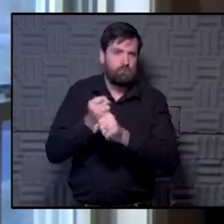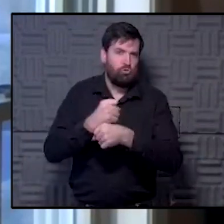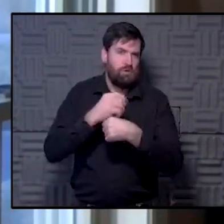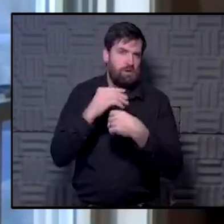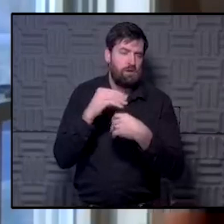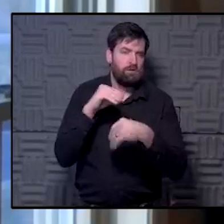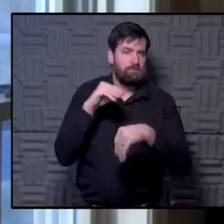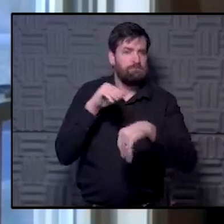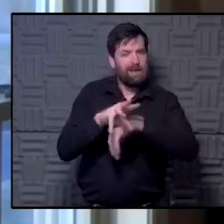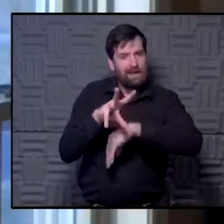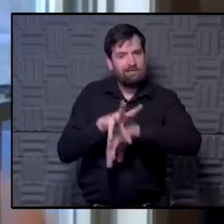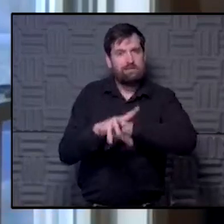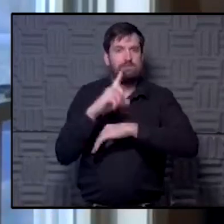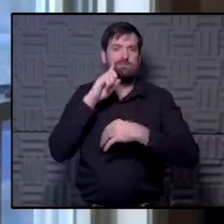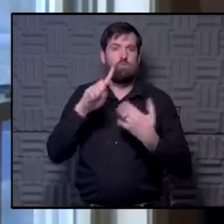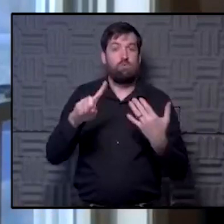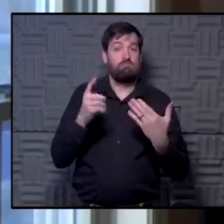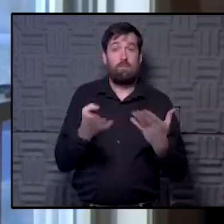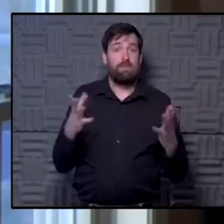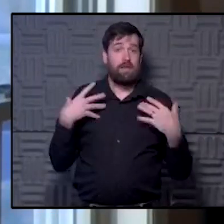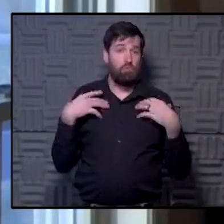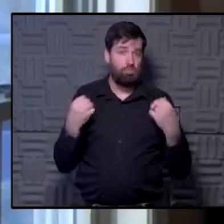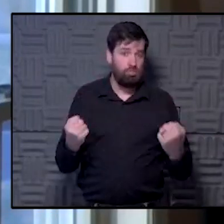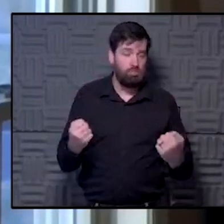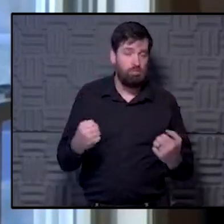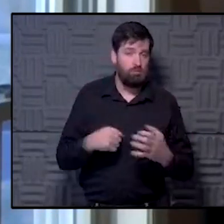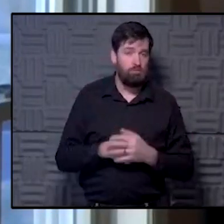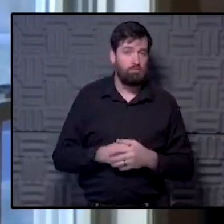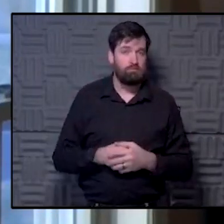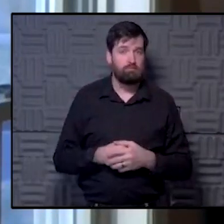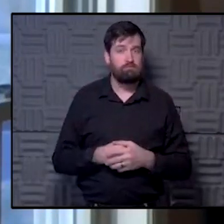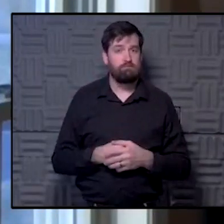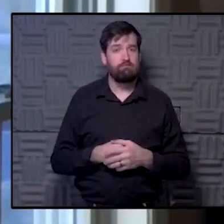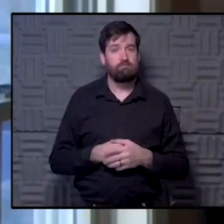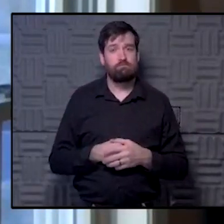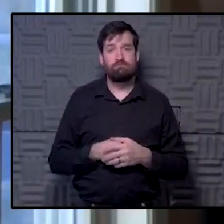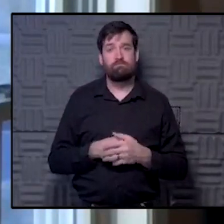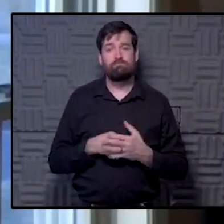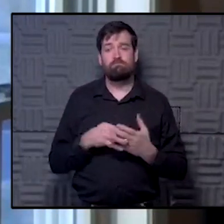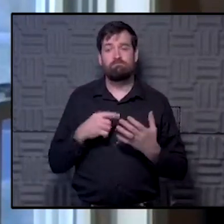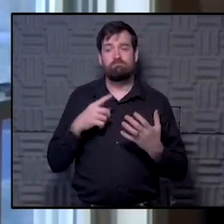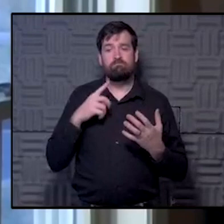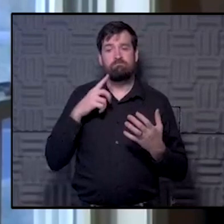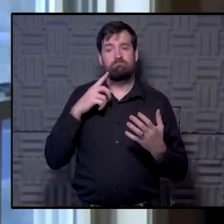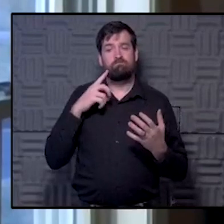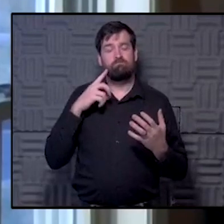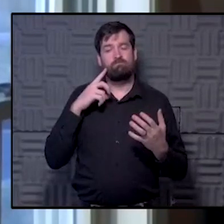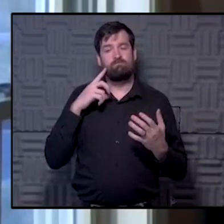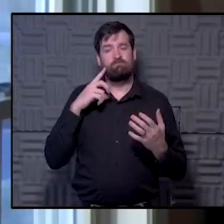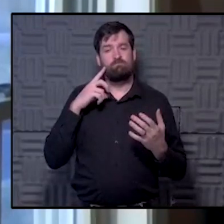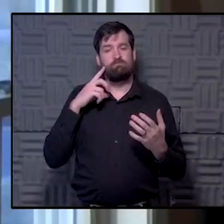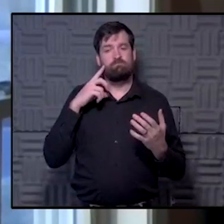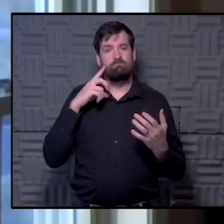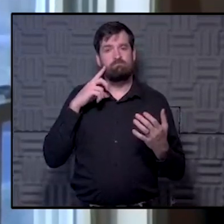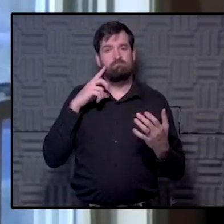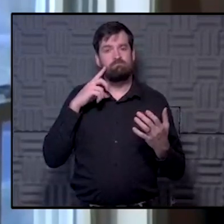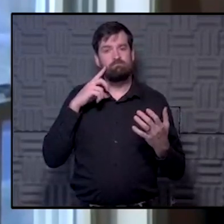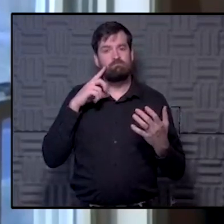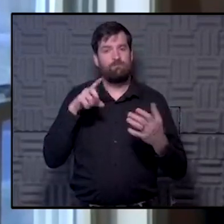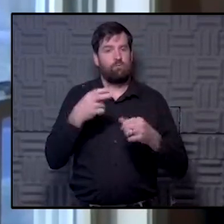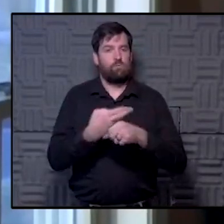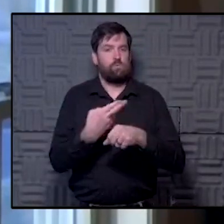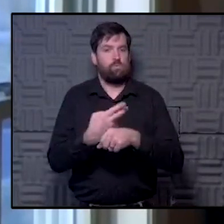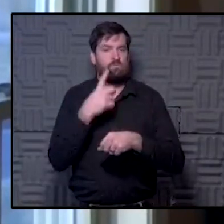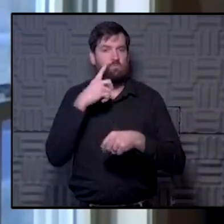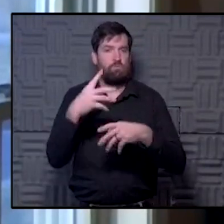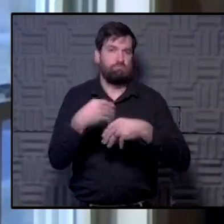for public health to use in getting that